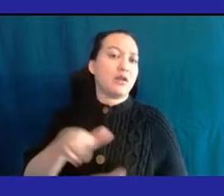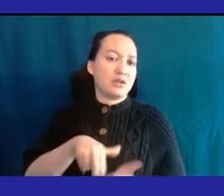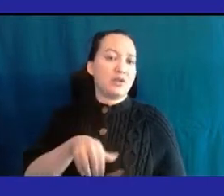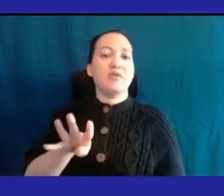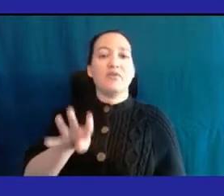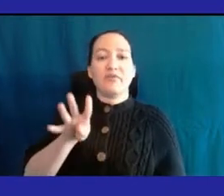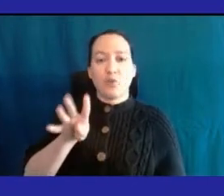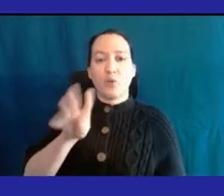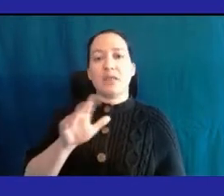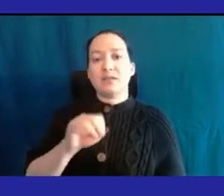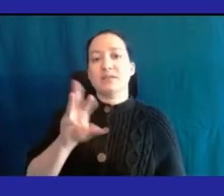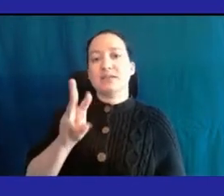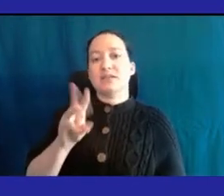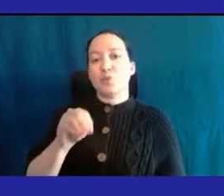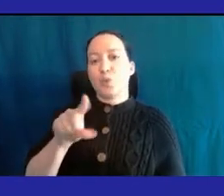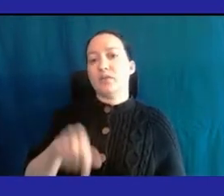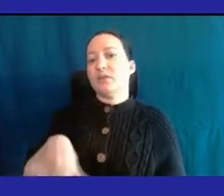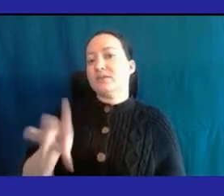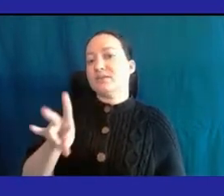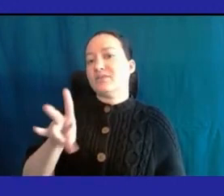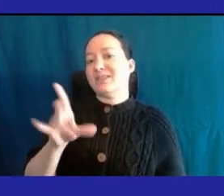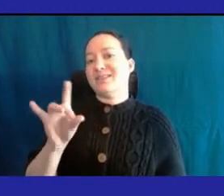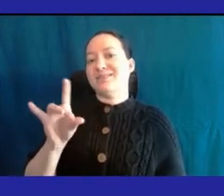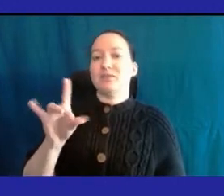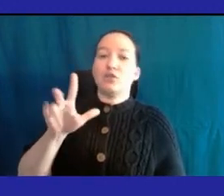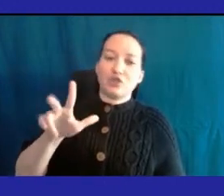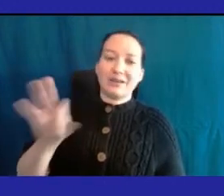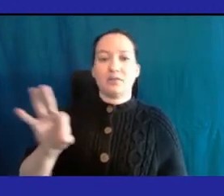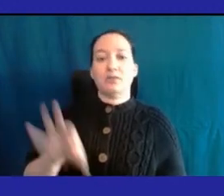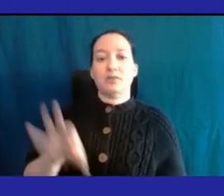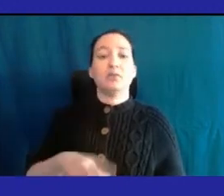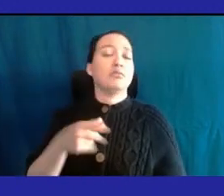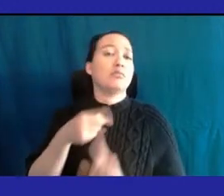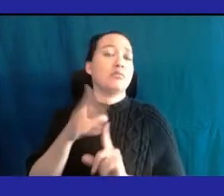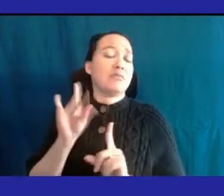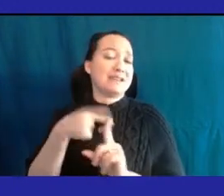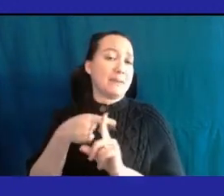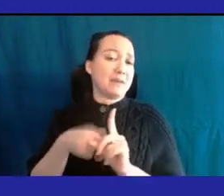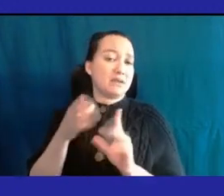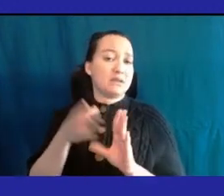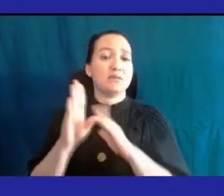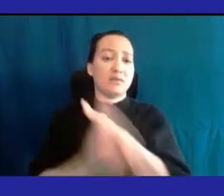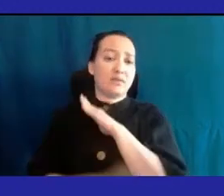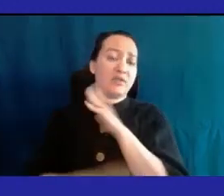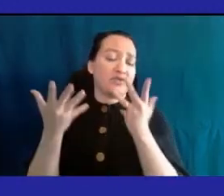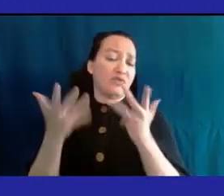$4,601,739. The work is expected to take about 18 months and completing in fall of